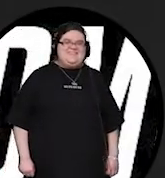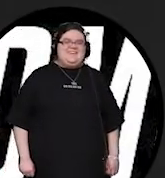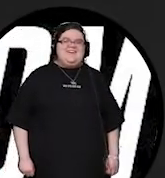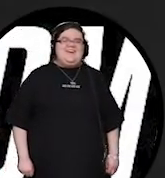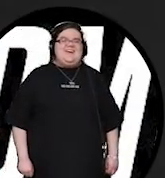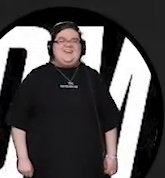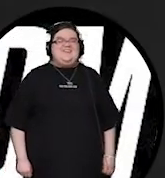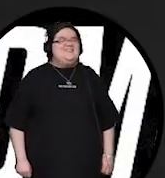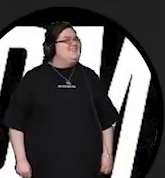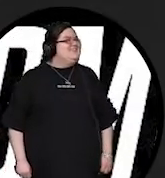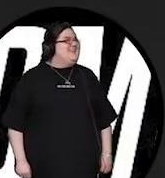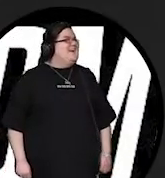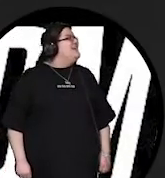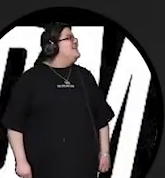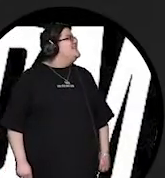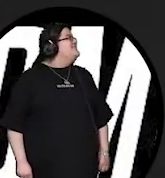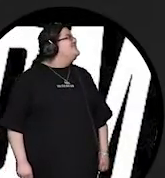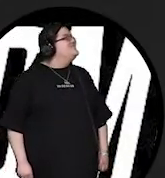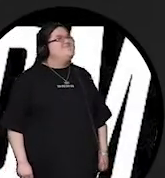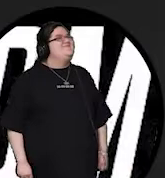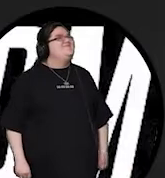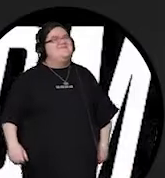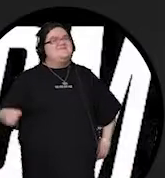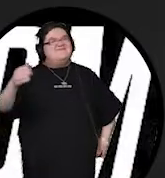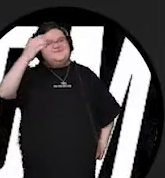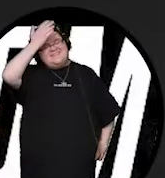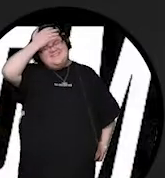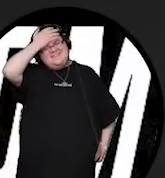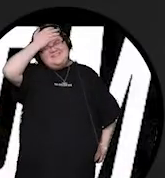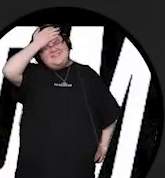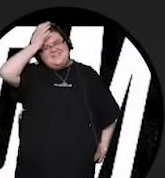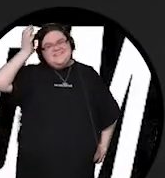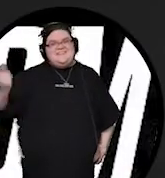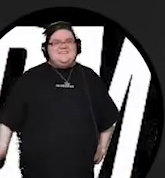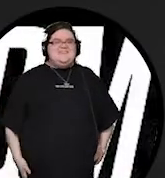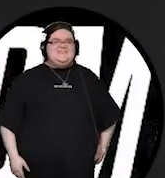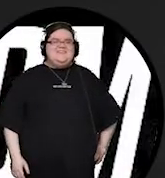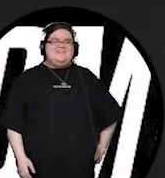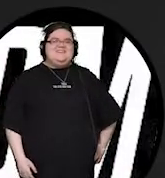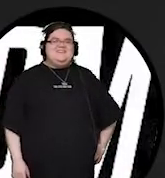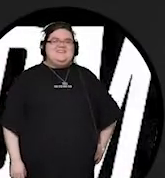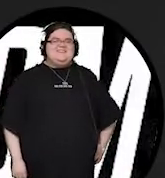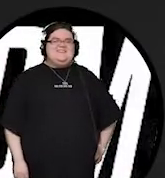way down to the chest. Oh, he's fucked. This guy's fucked.